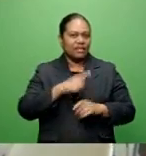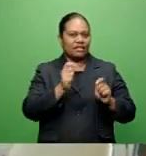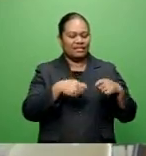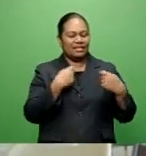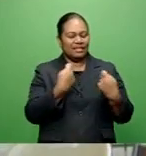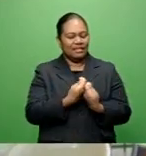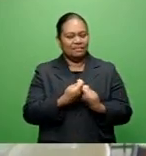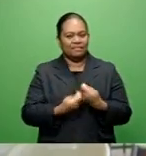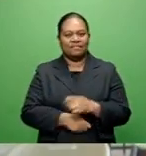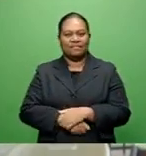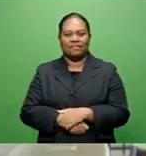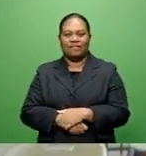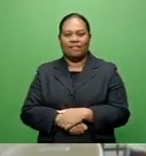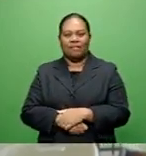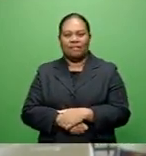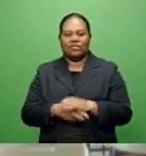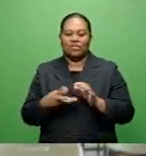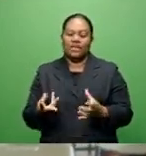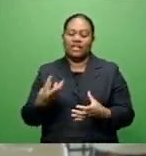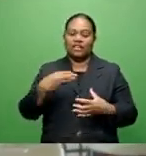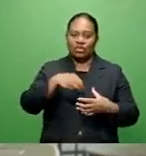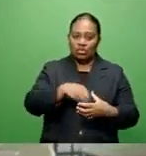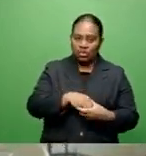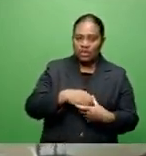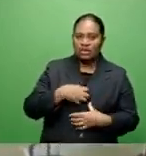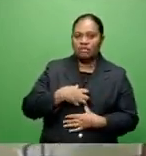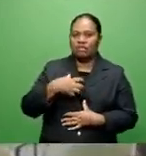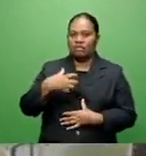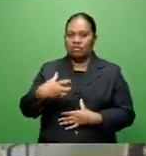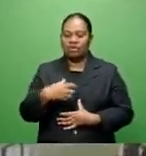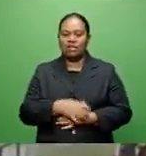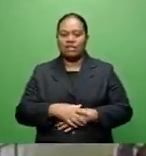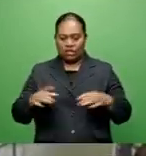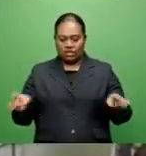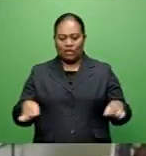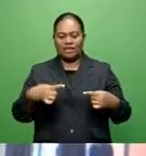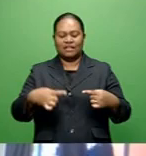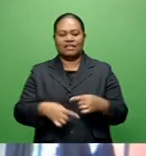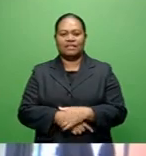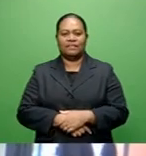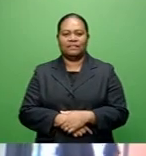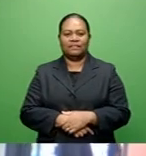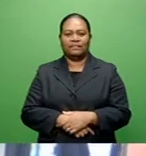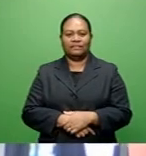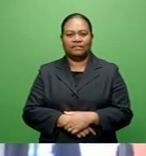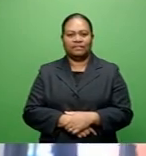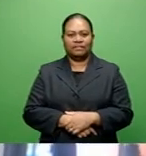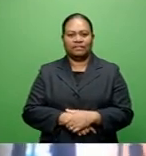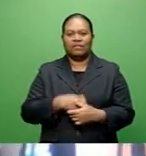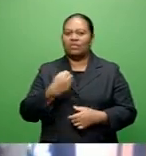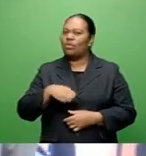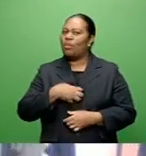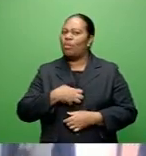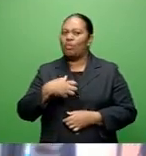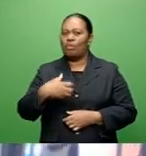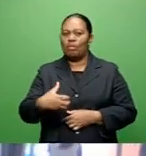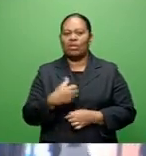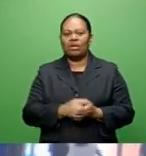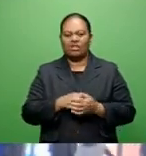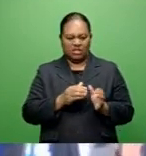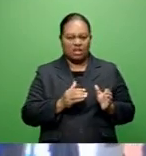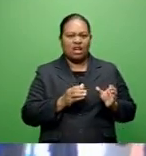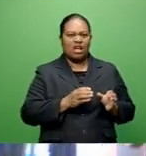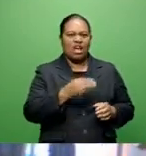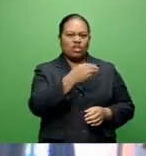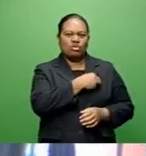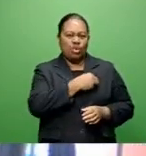feel more included in terms of the competition. They will no longer play in zonal. It's a